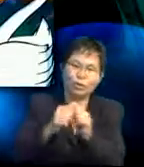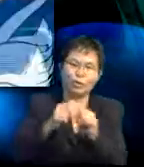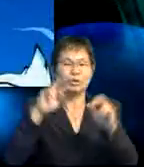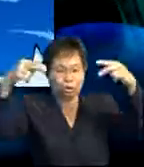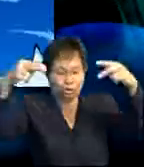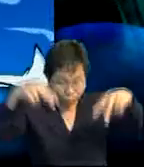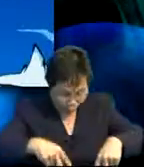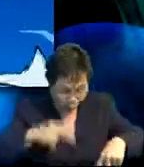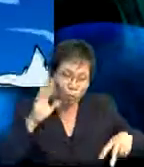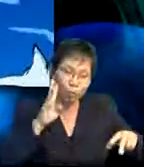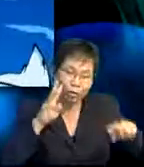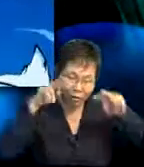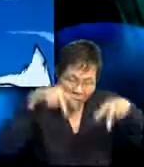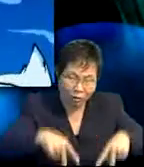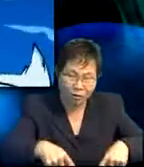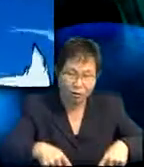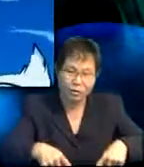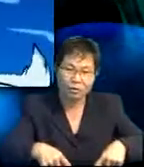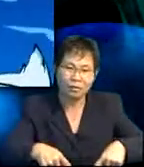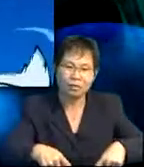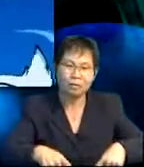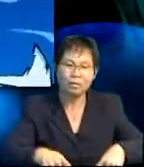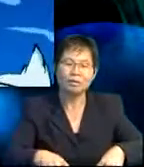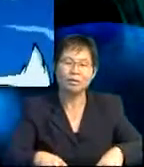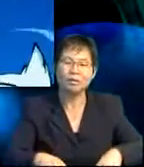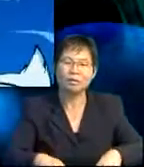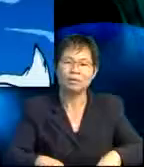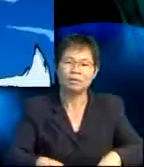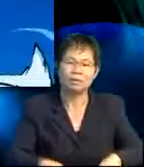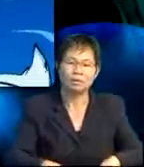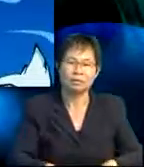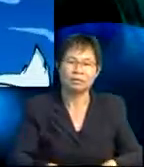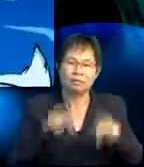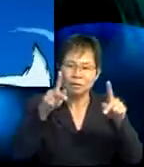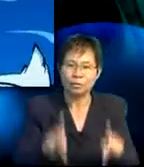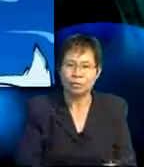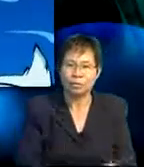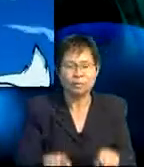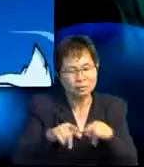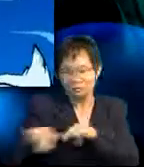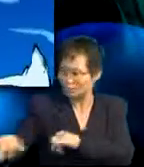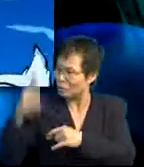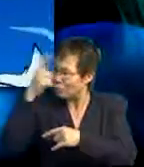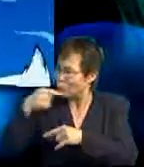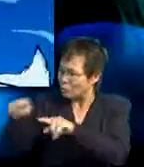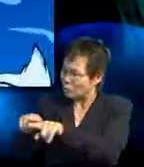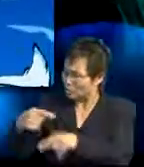looked into the water, the ugly duckling was amazed because he looked just like